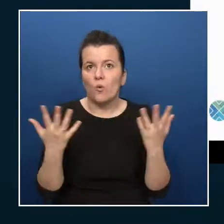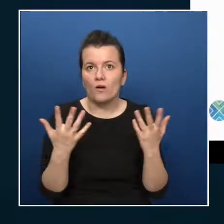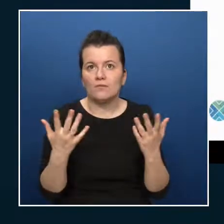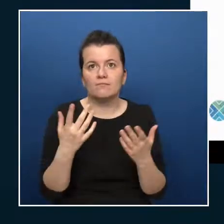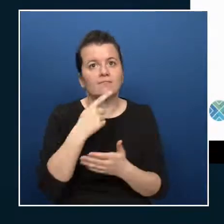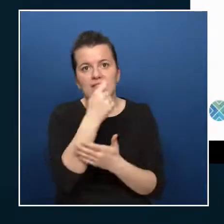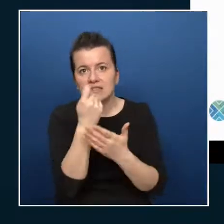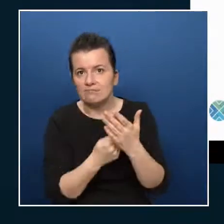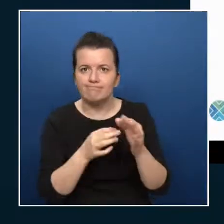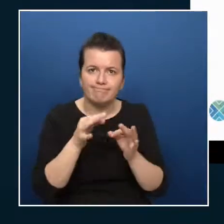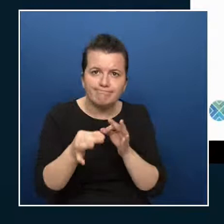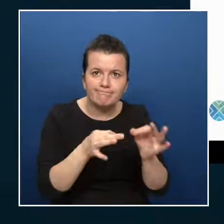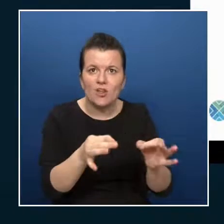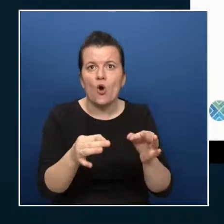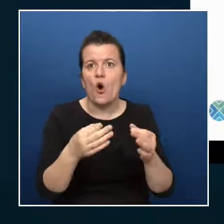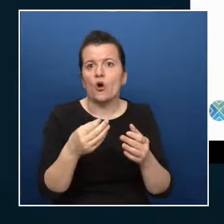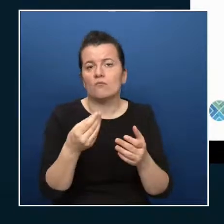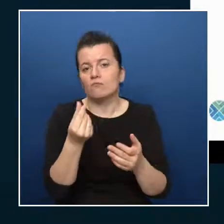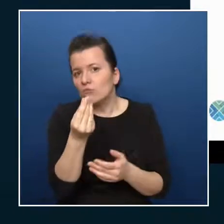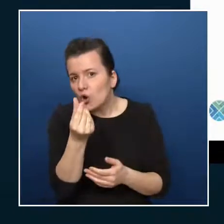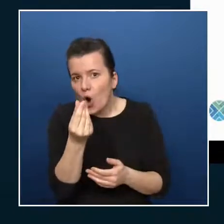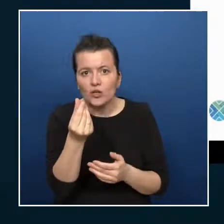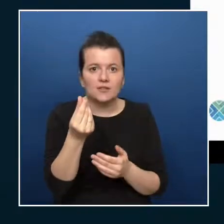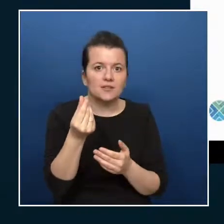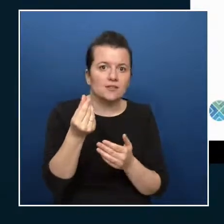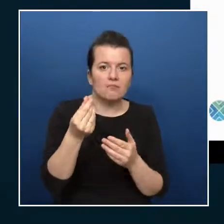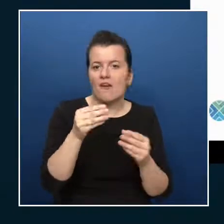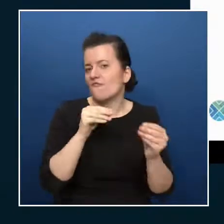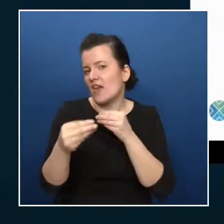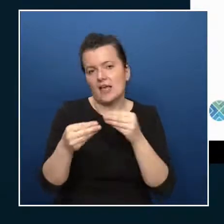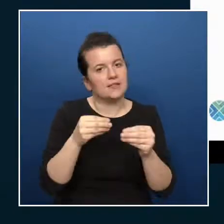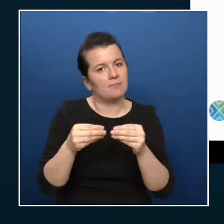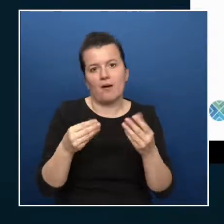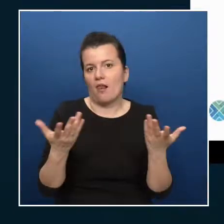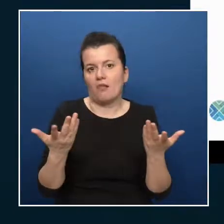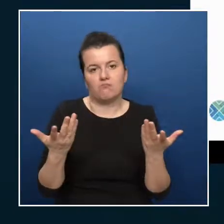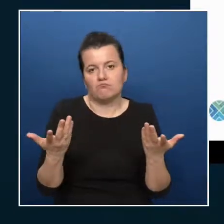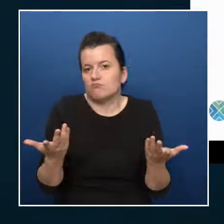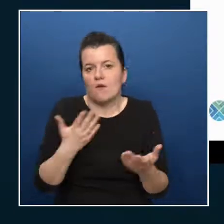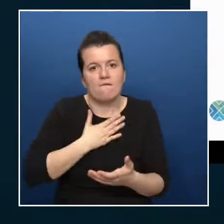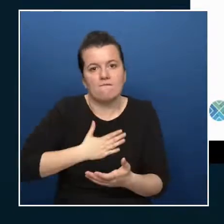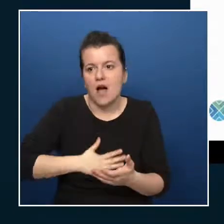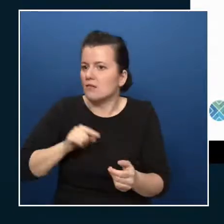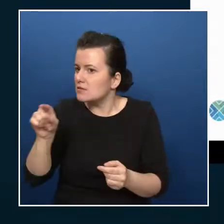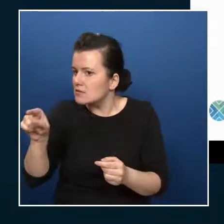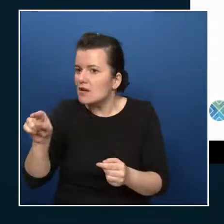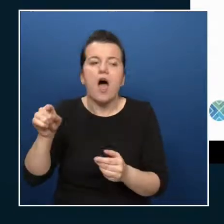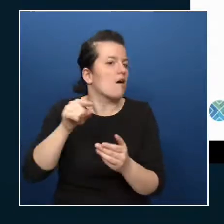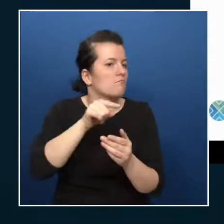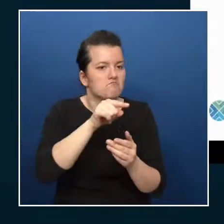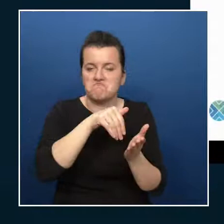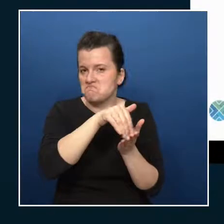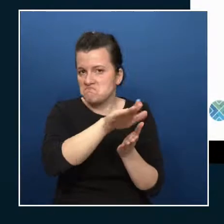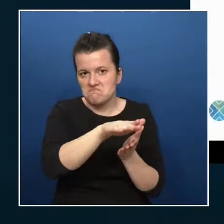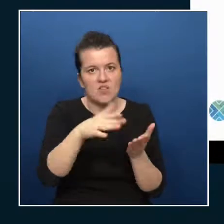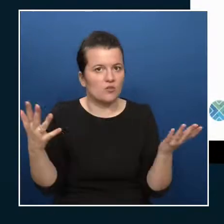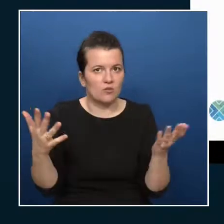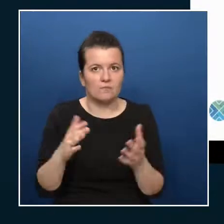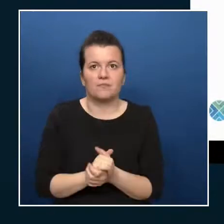create whatever you need or whatever you want. And there are multiple design strategies. So we're going to look at 3 of